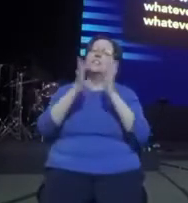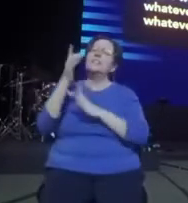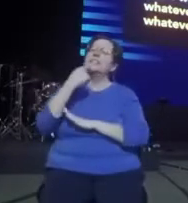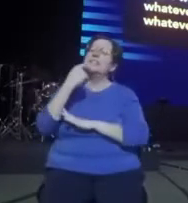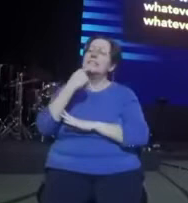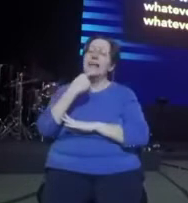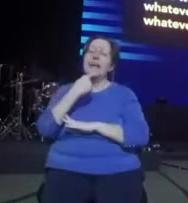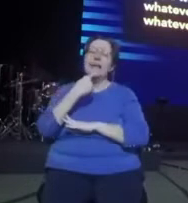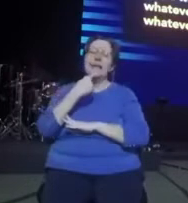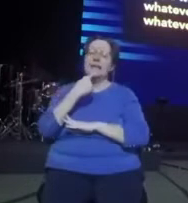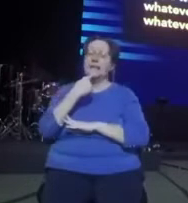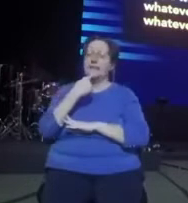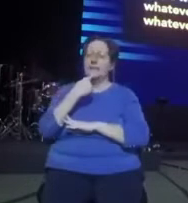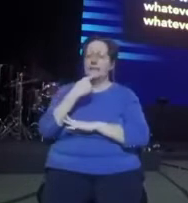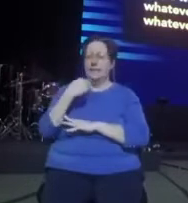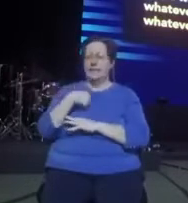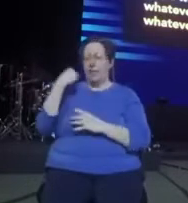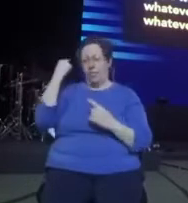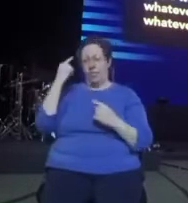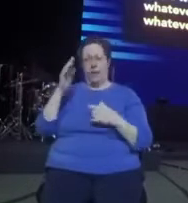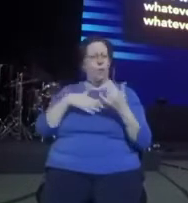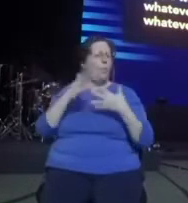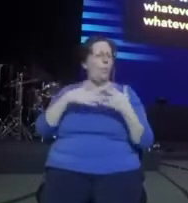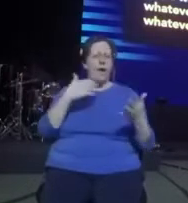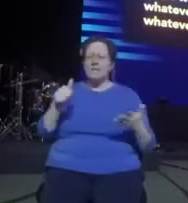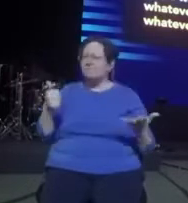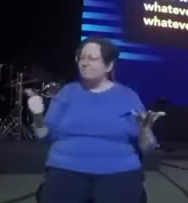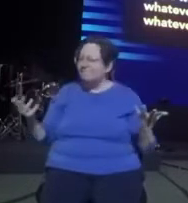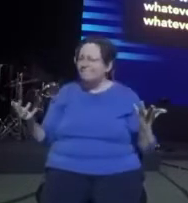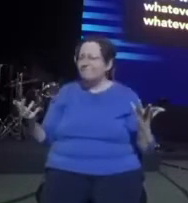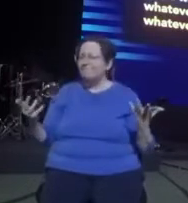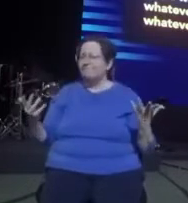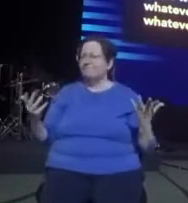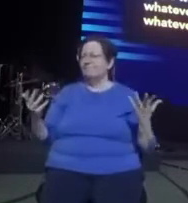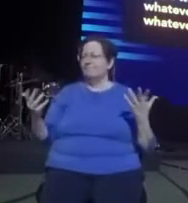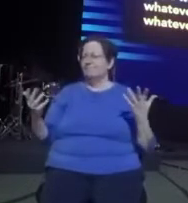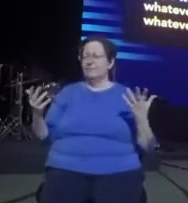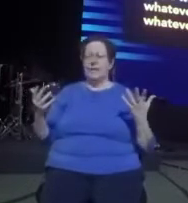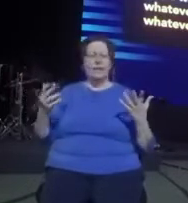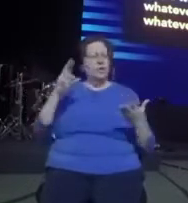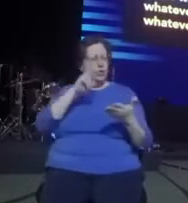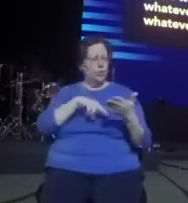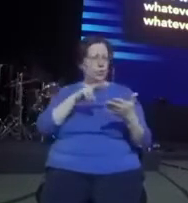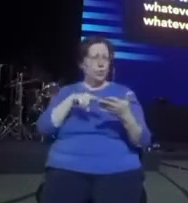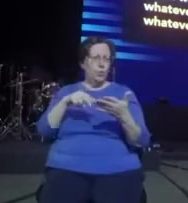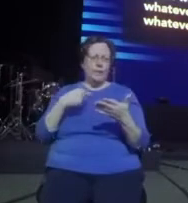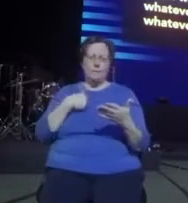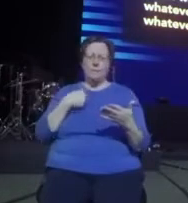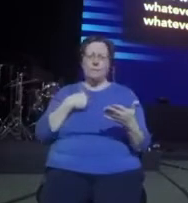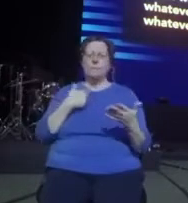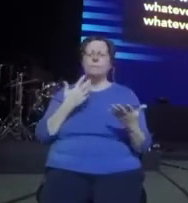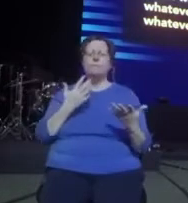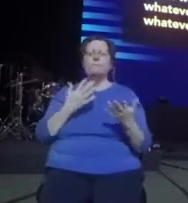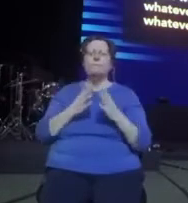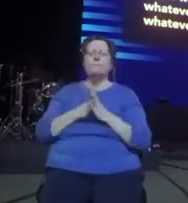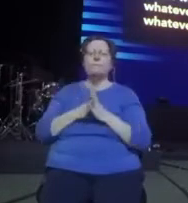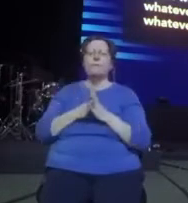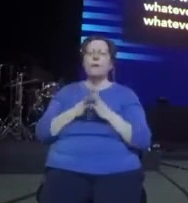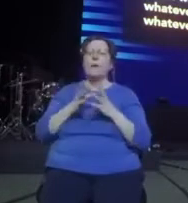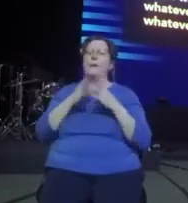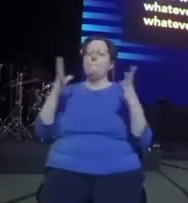what's, so I used to think whatsoever, when you read this, it's in the context of forgiving people. So